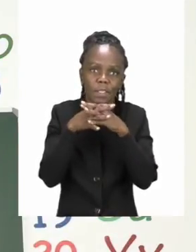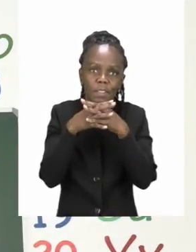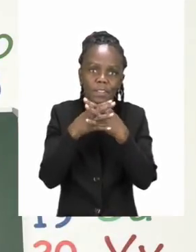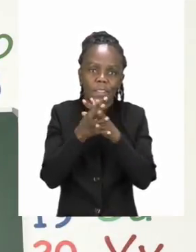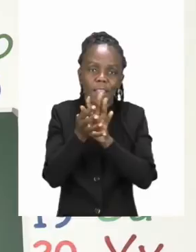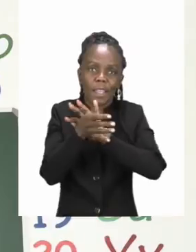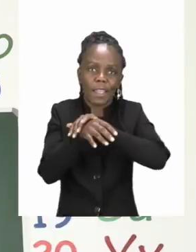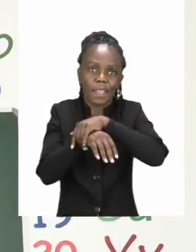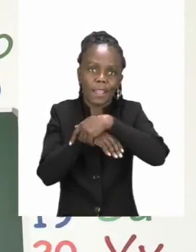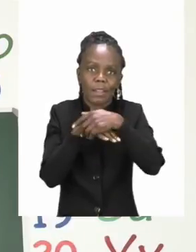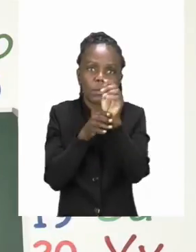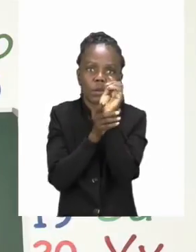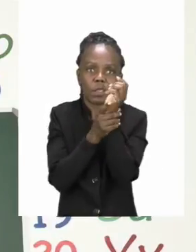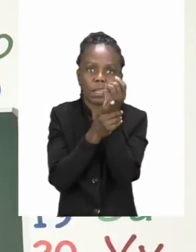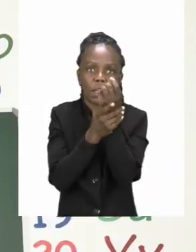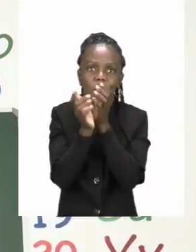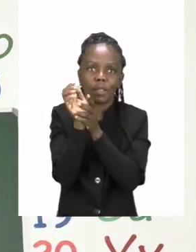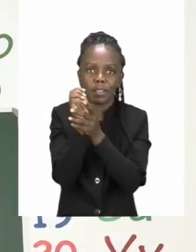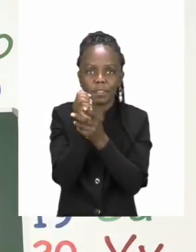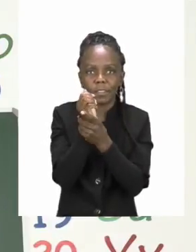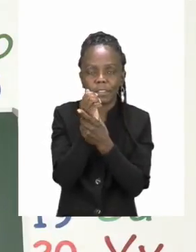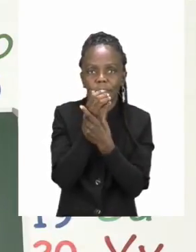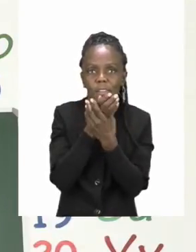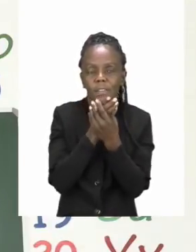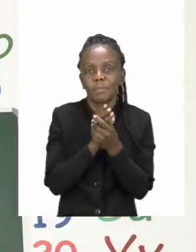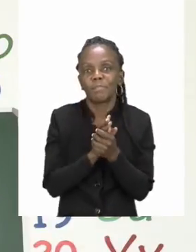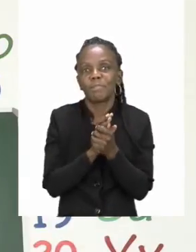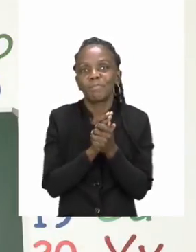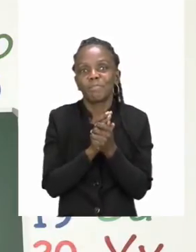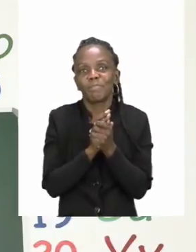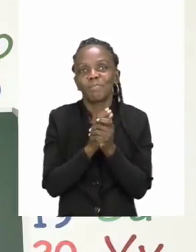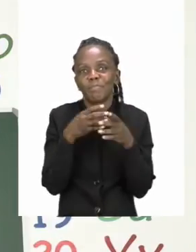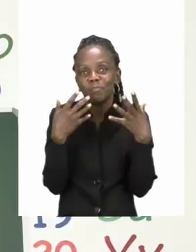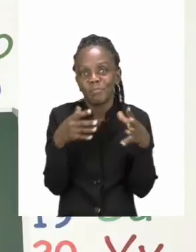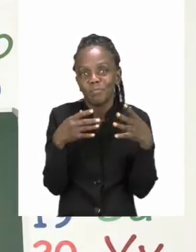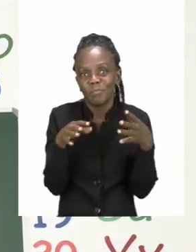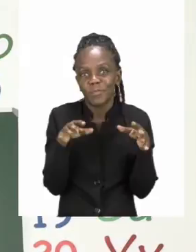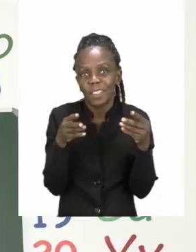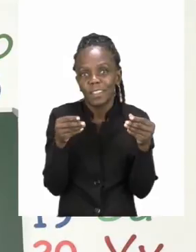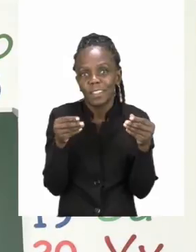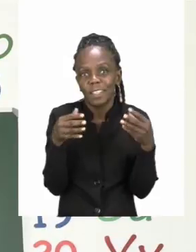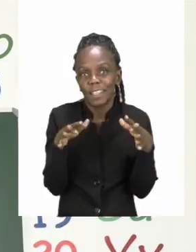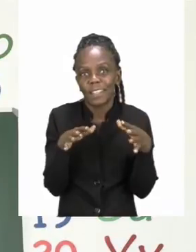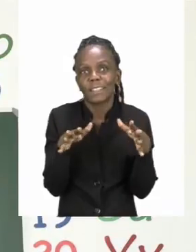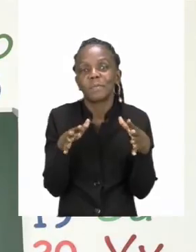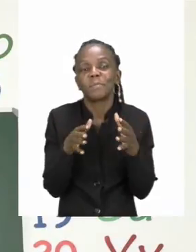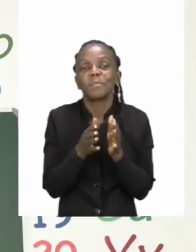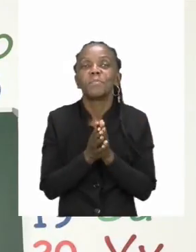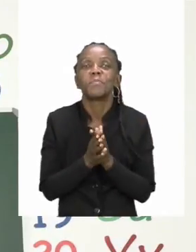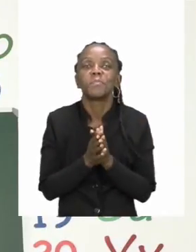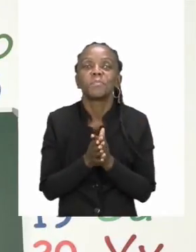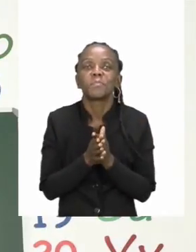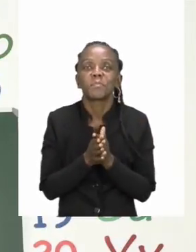fingers, and on our wrists. Make sure that your hands are dry before you